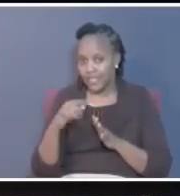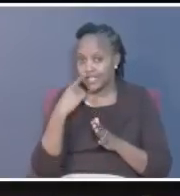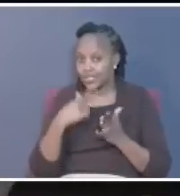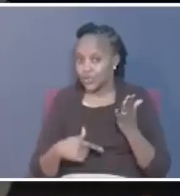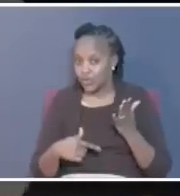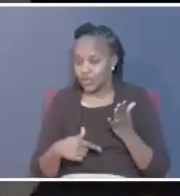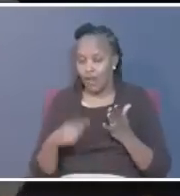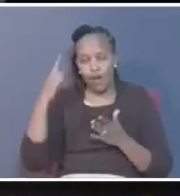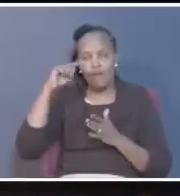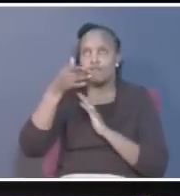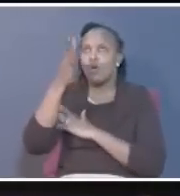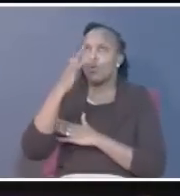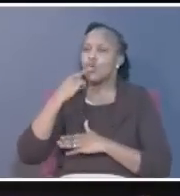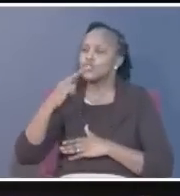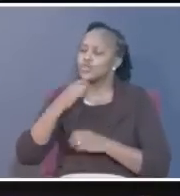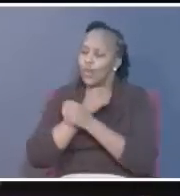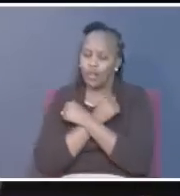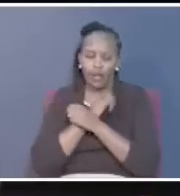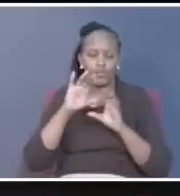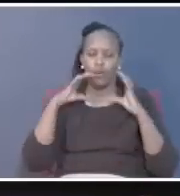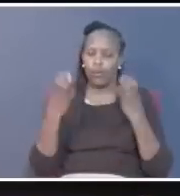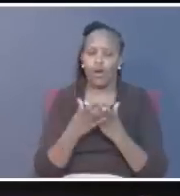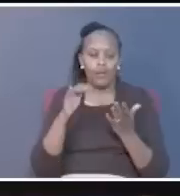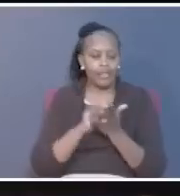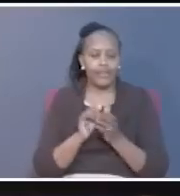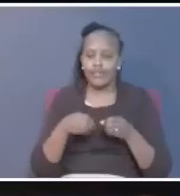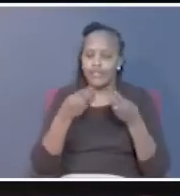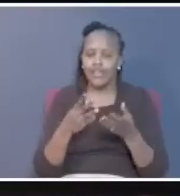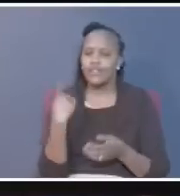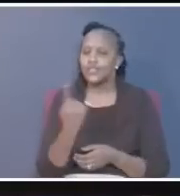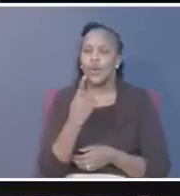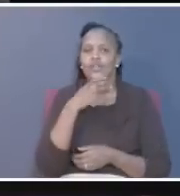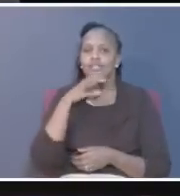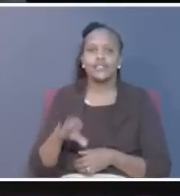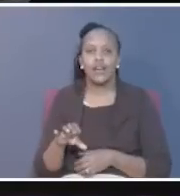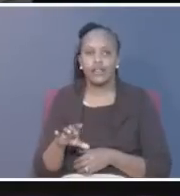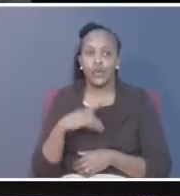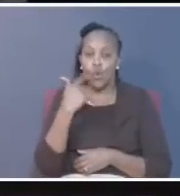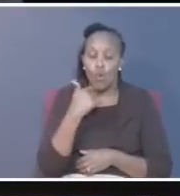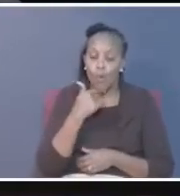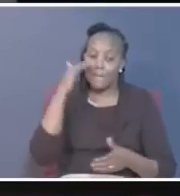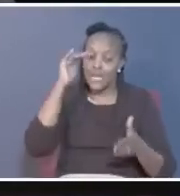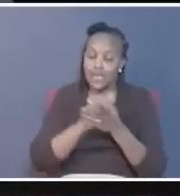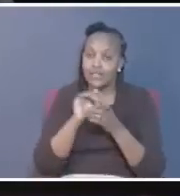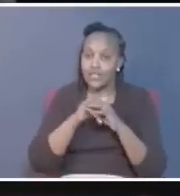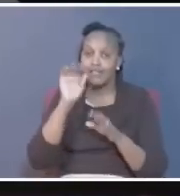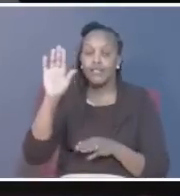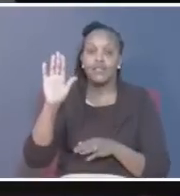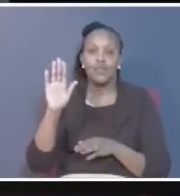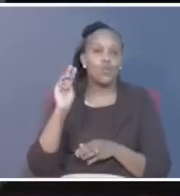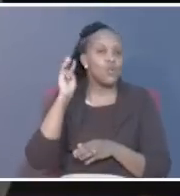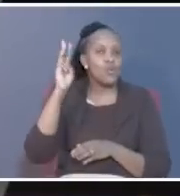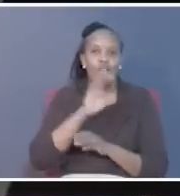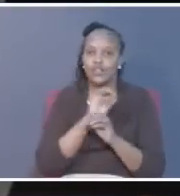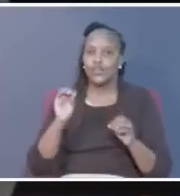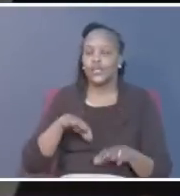so loved the world that He gave His only begotten Son, that whoever believes in Him shall not